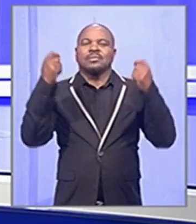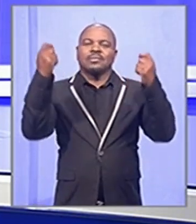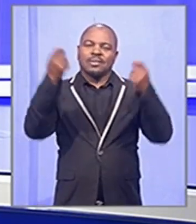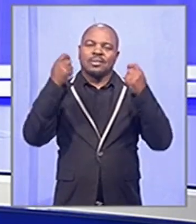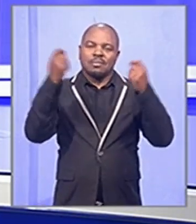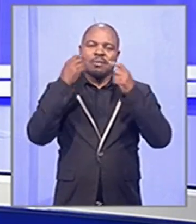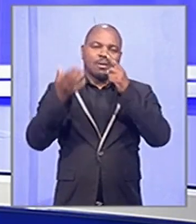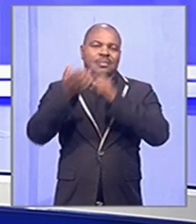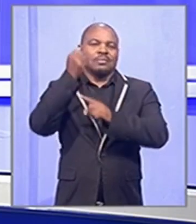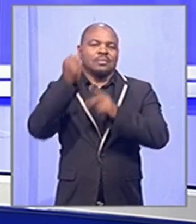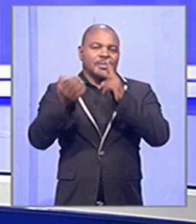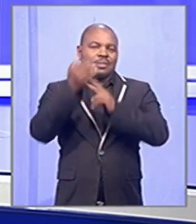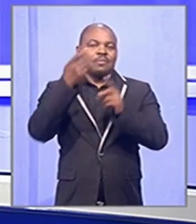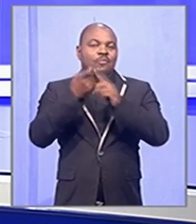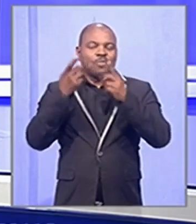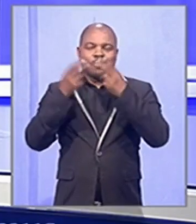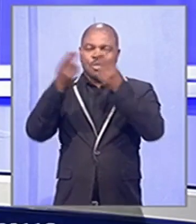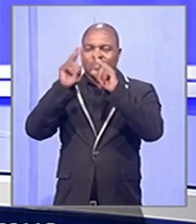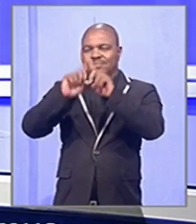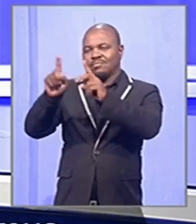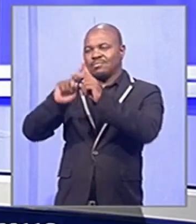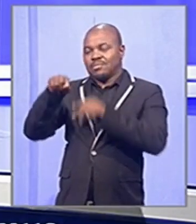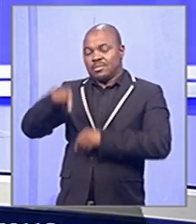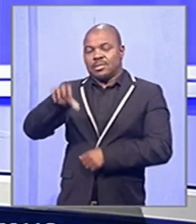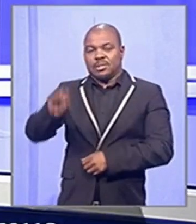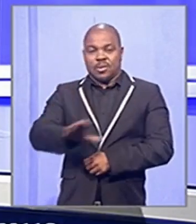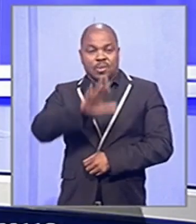Ditheko tsa thepa di kwetswe di sebeditse hantle.